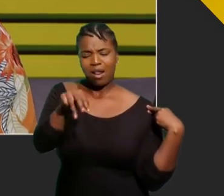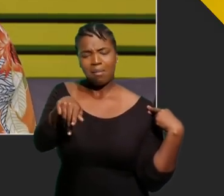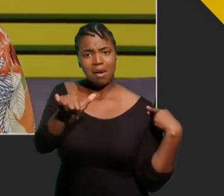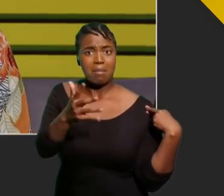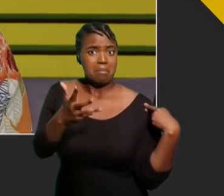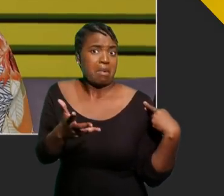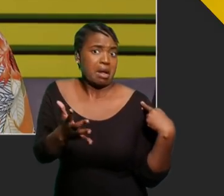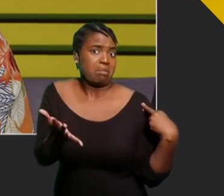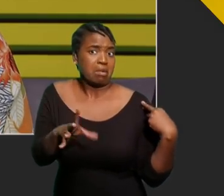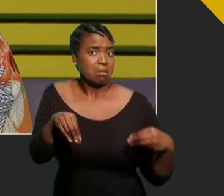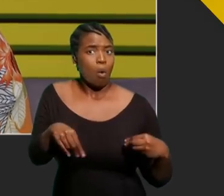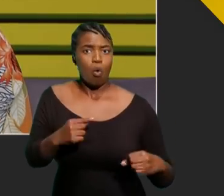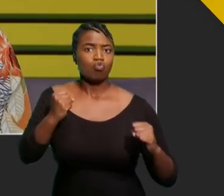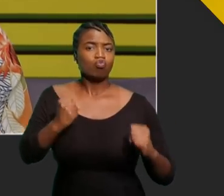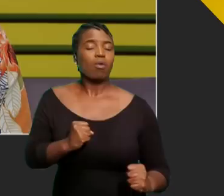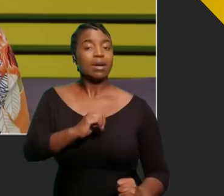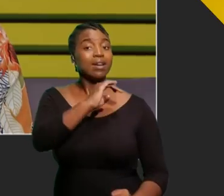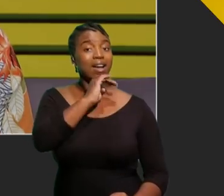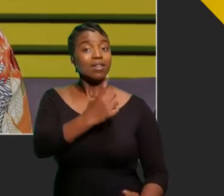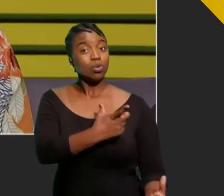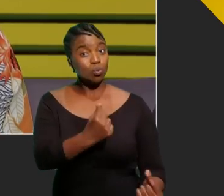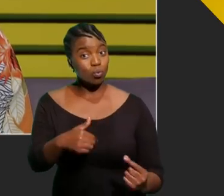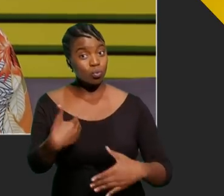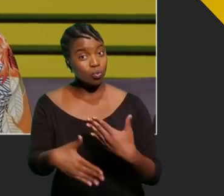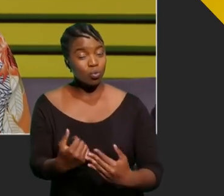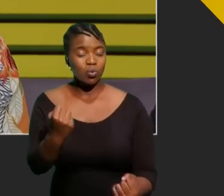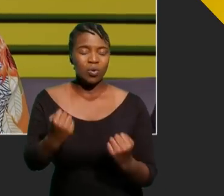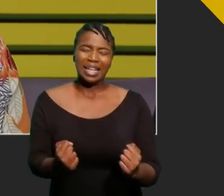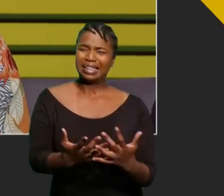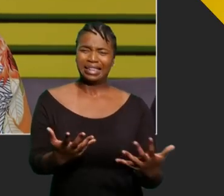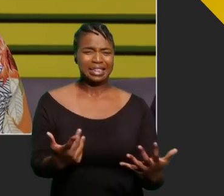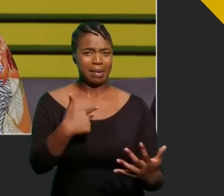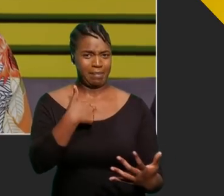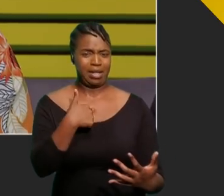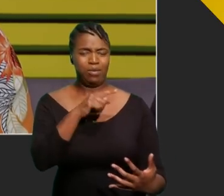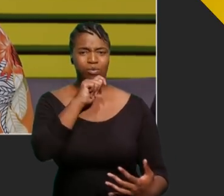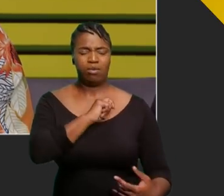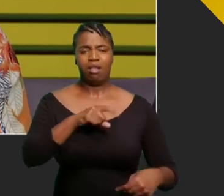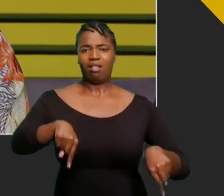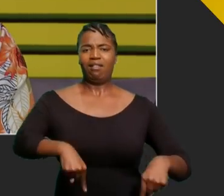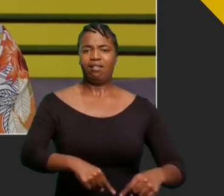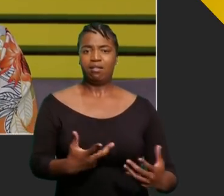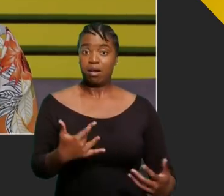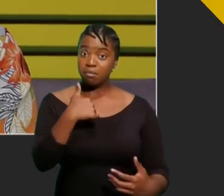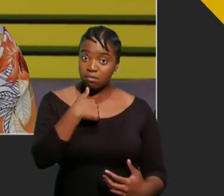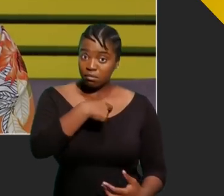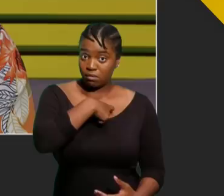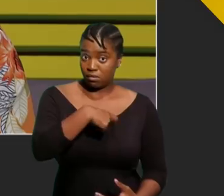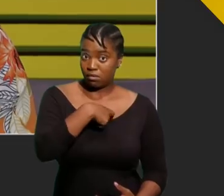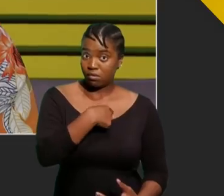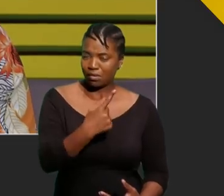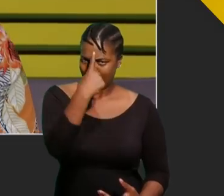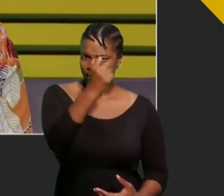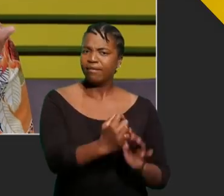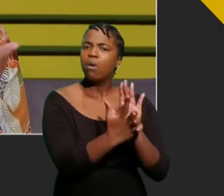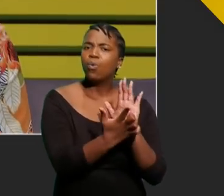captured as well, or they might not be strong enough to actually go forward with these. Mm. So these are the things that we worry about, because I personally do believe in the Constitution,